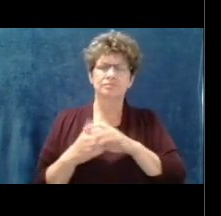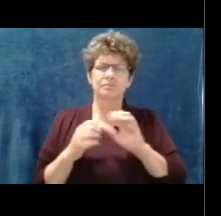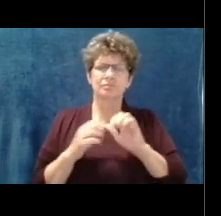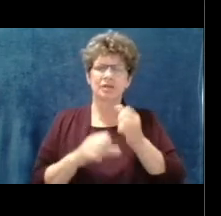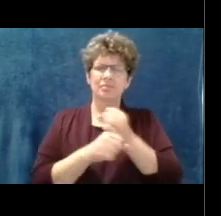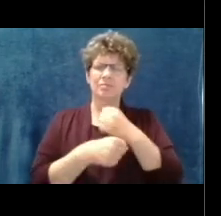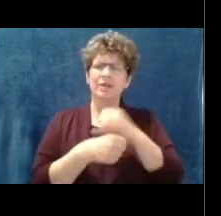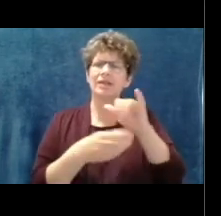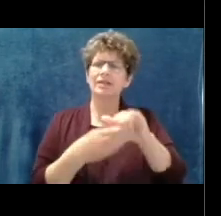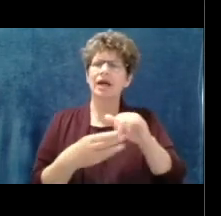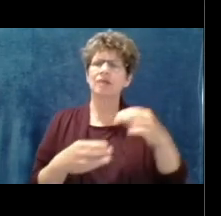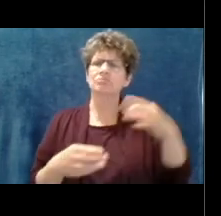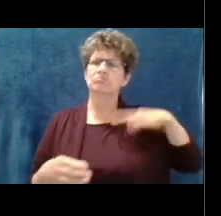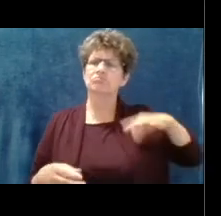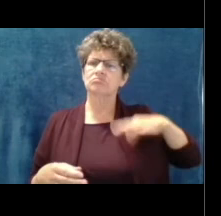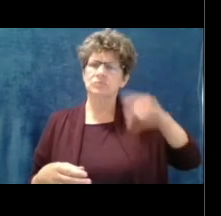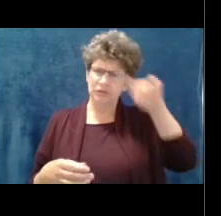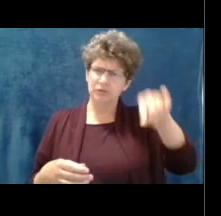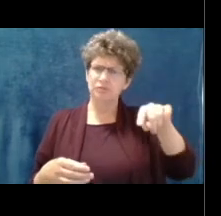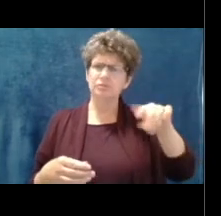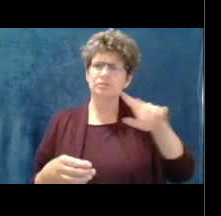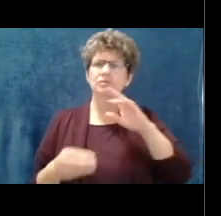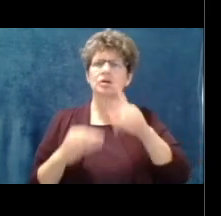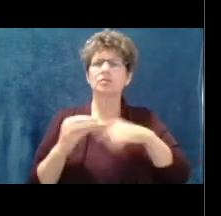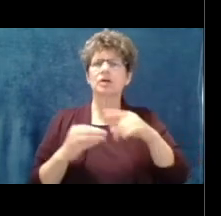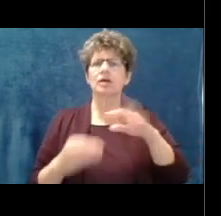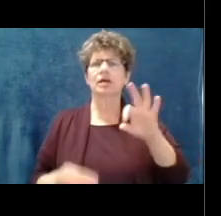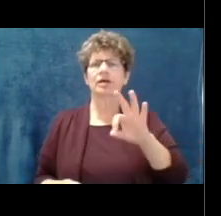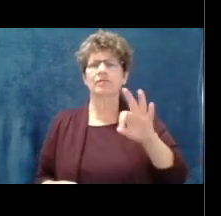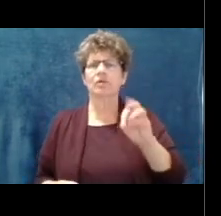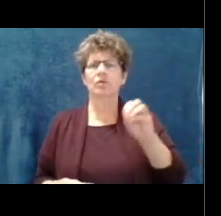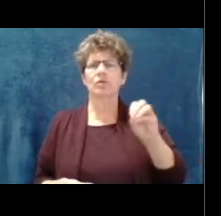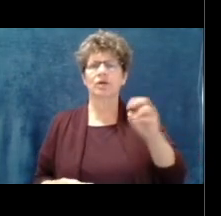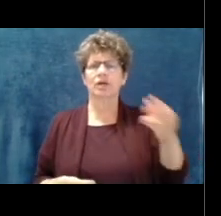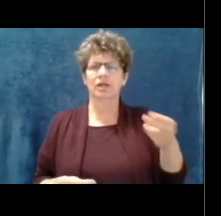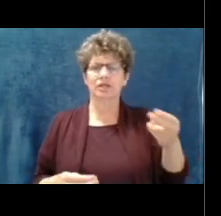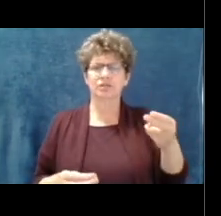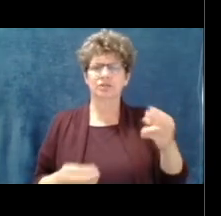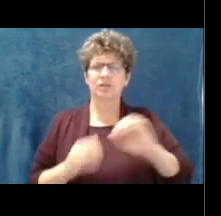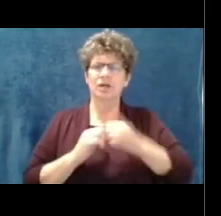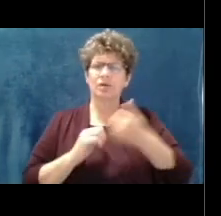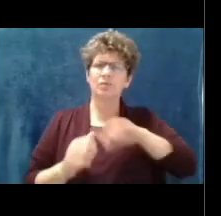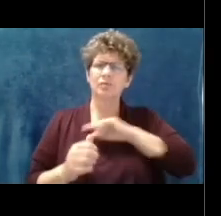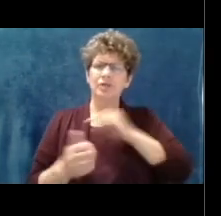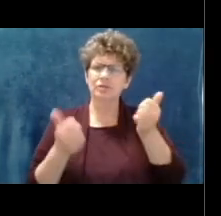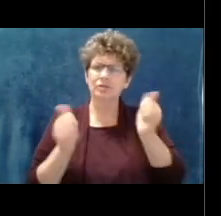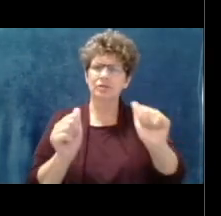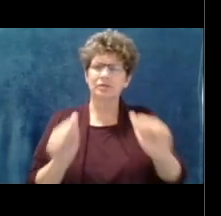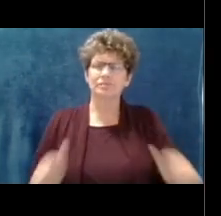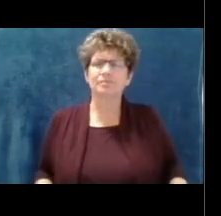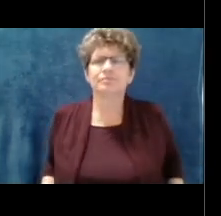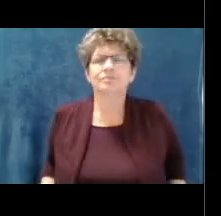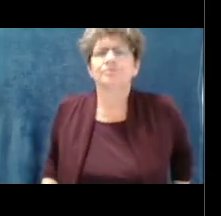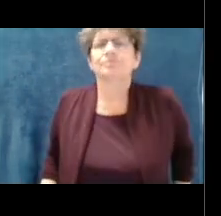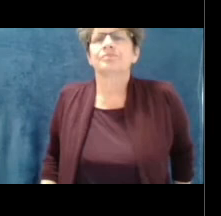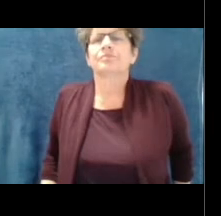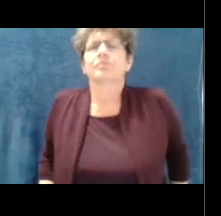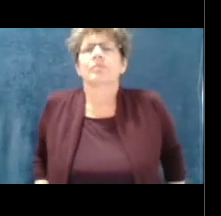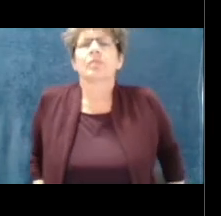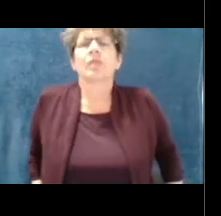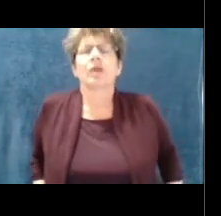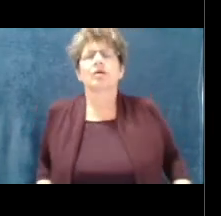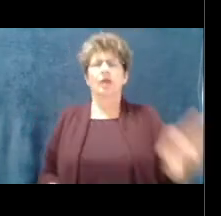talk about the Fountain of Health intervention and how we've tried to do that. So Fountain of Health,